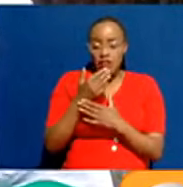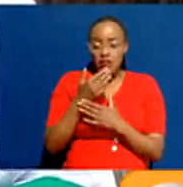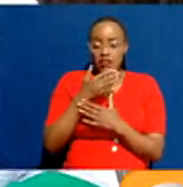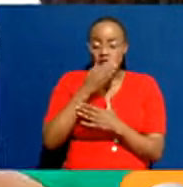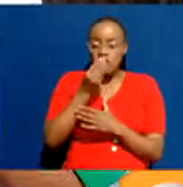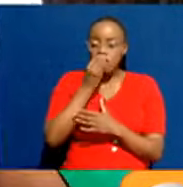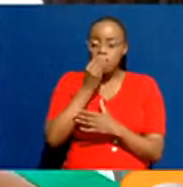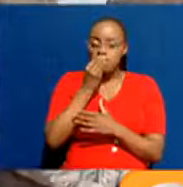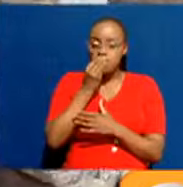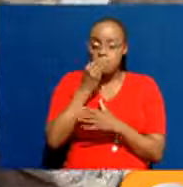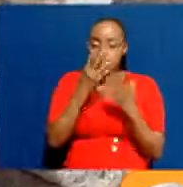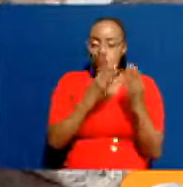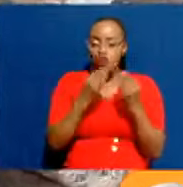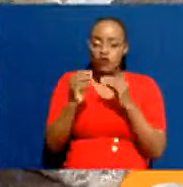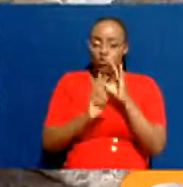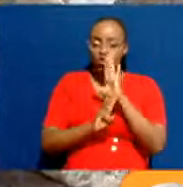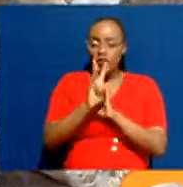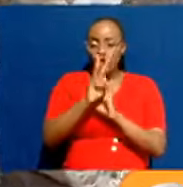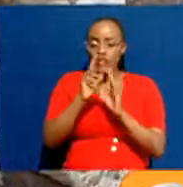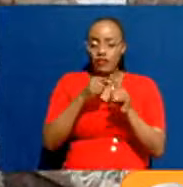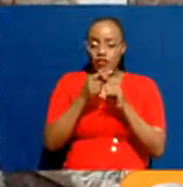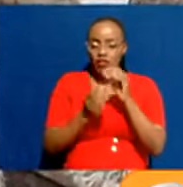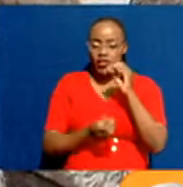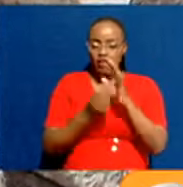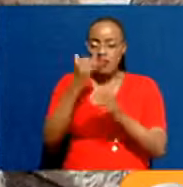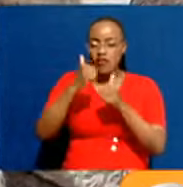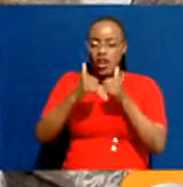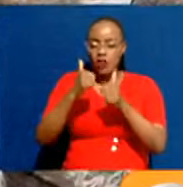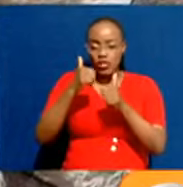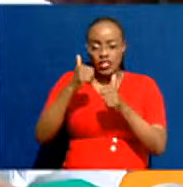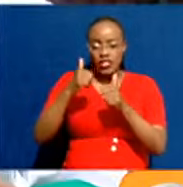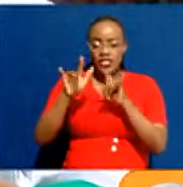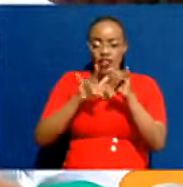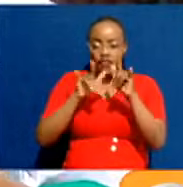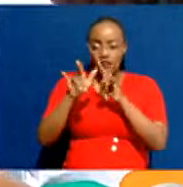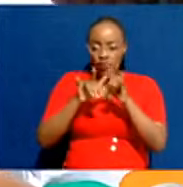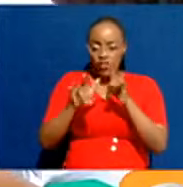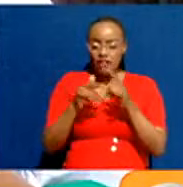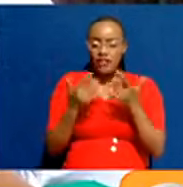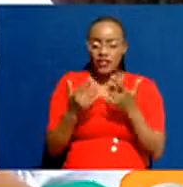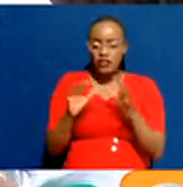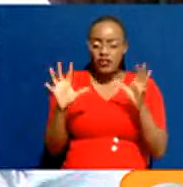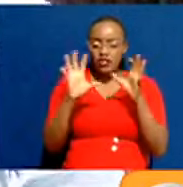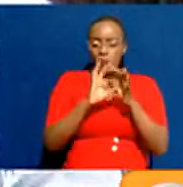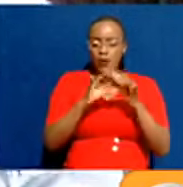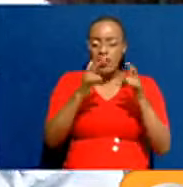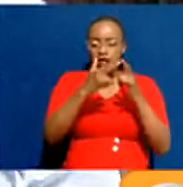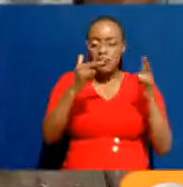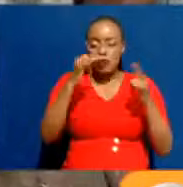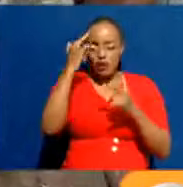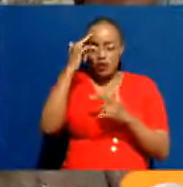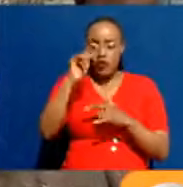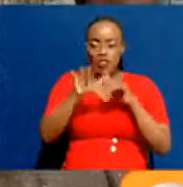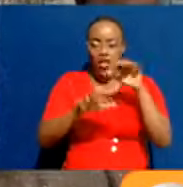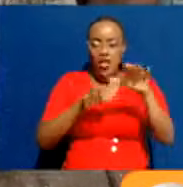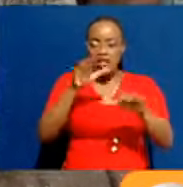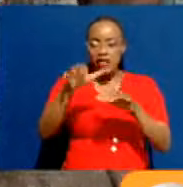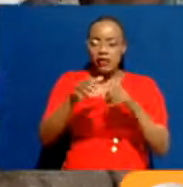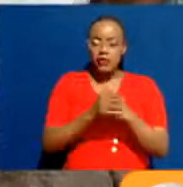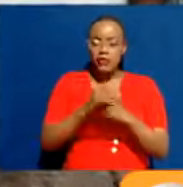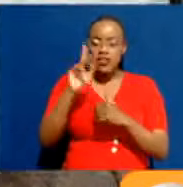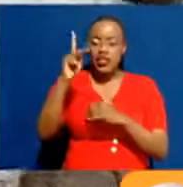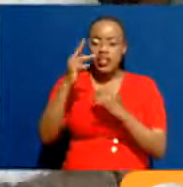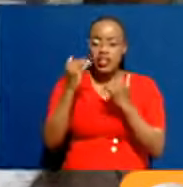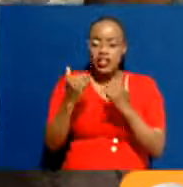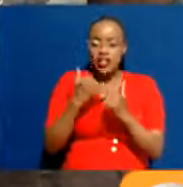software to come up with a ration which is forage-based to meet the requirement of the animal. Kenya is currently